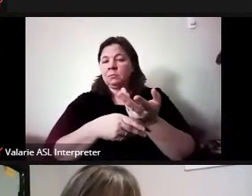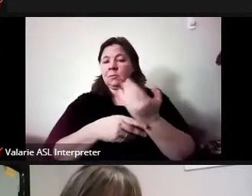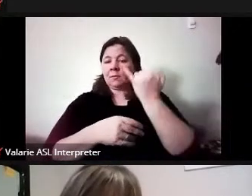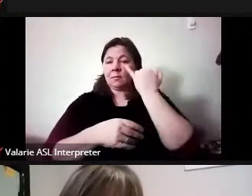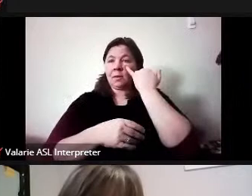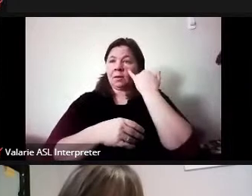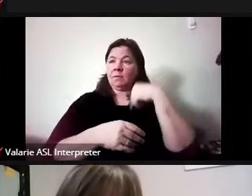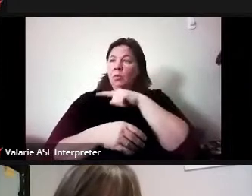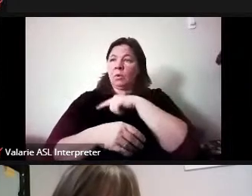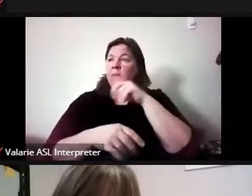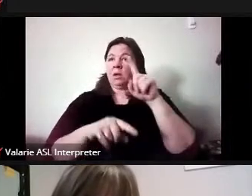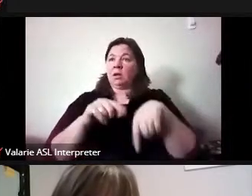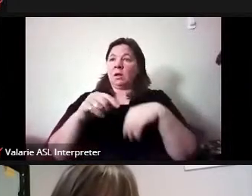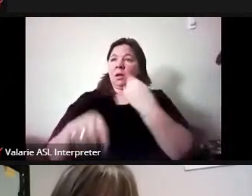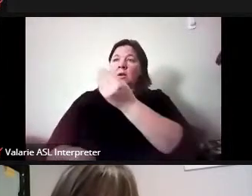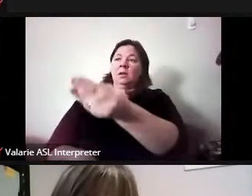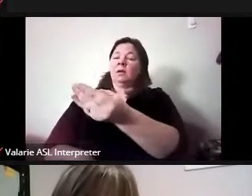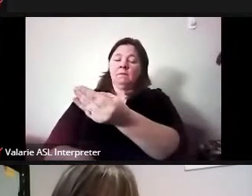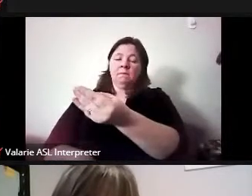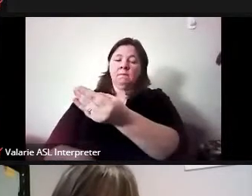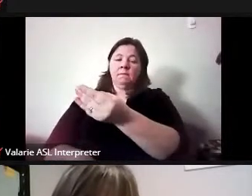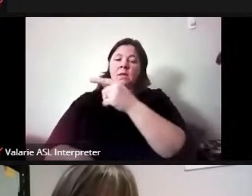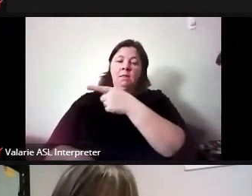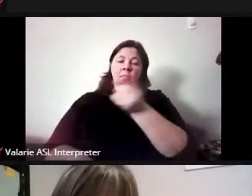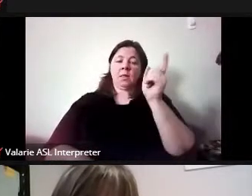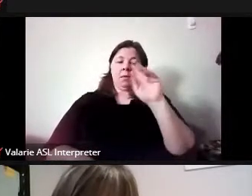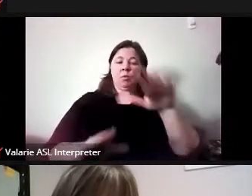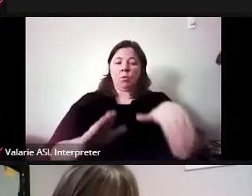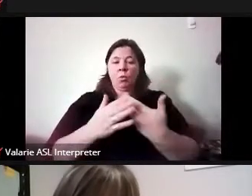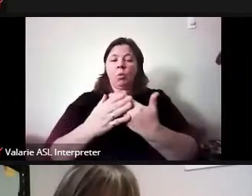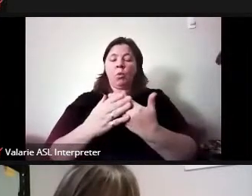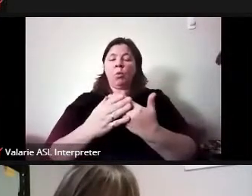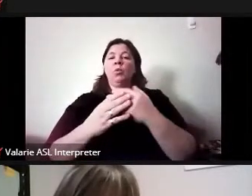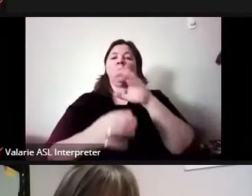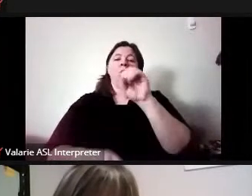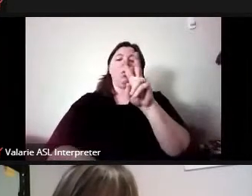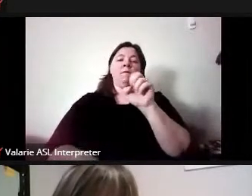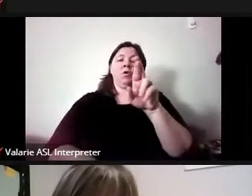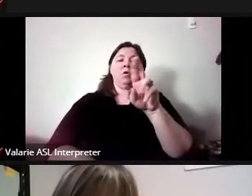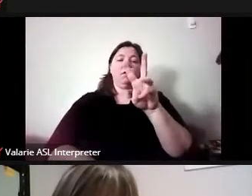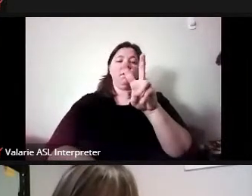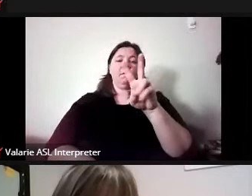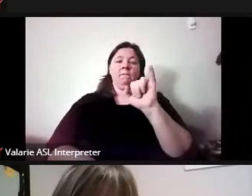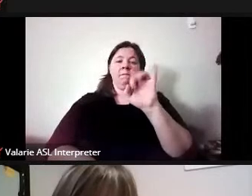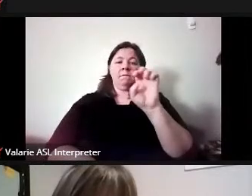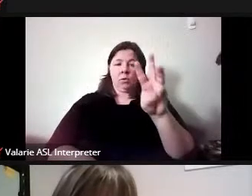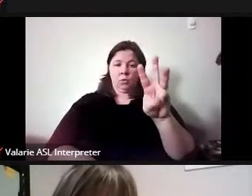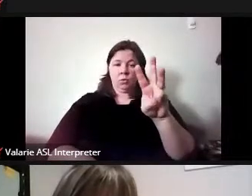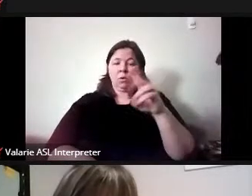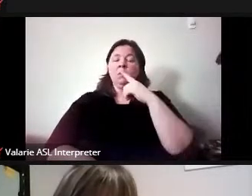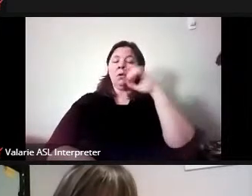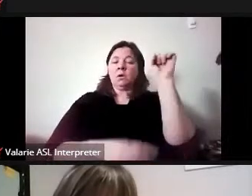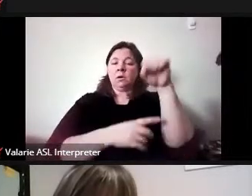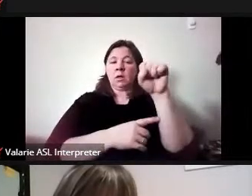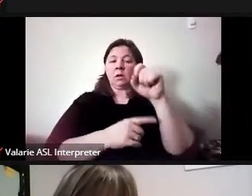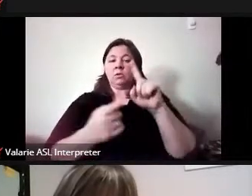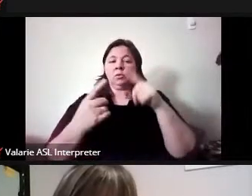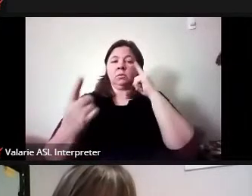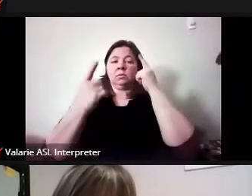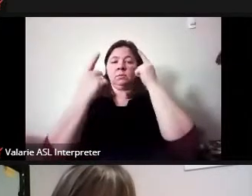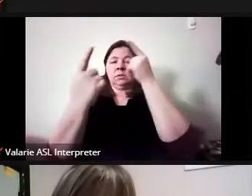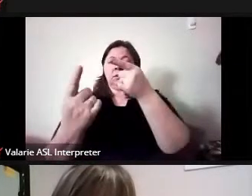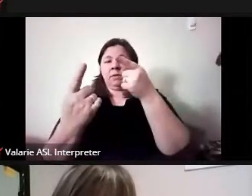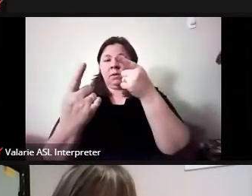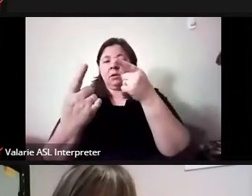we can't give them the whole overview, but yes, to certain extent